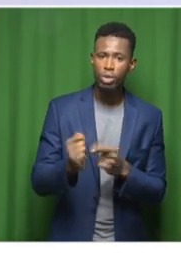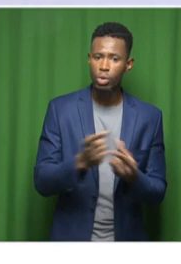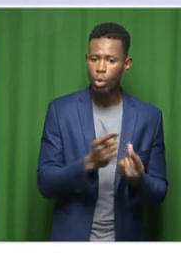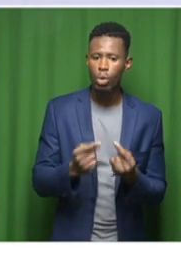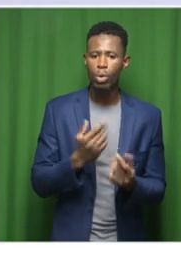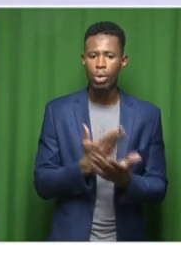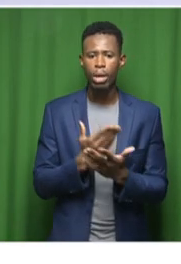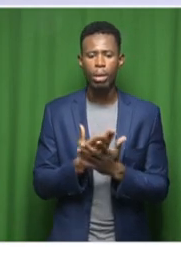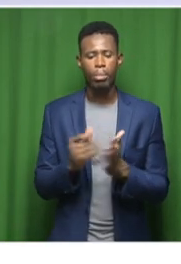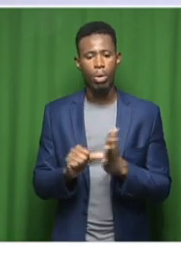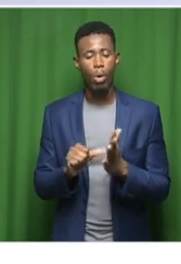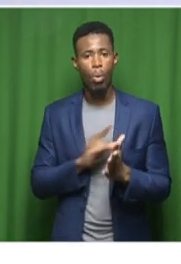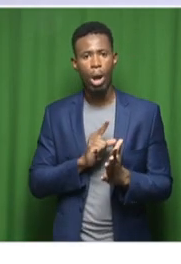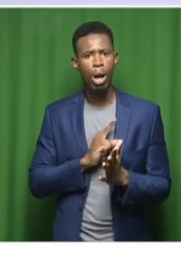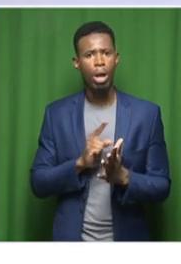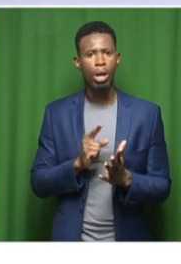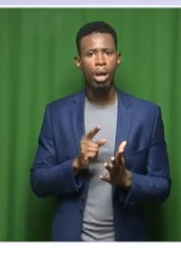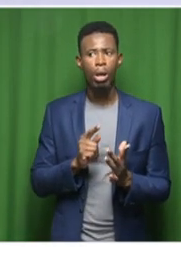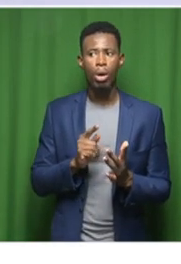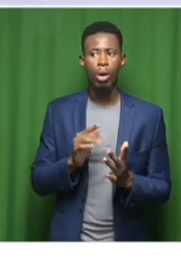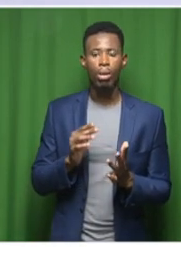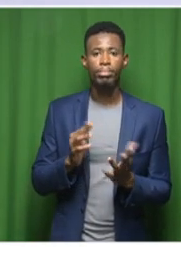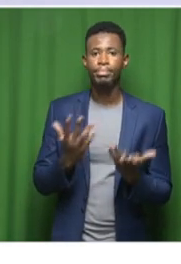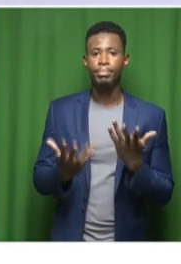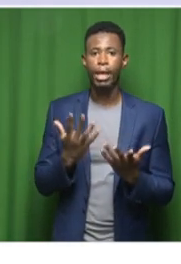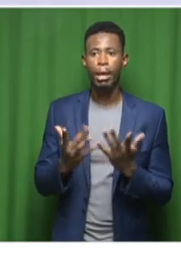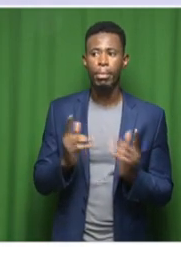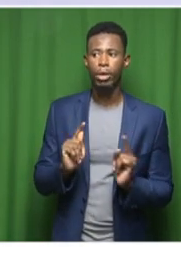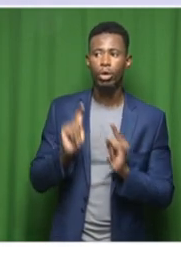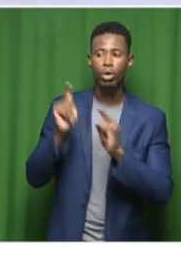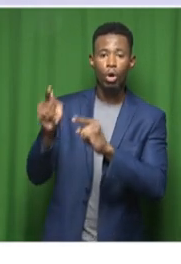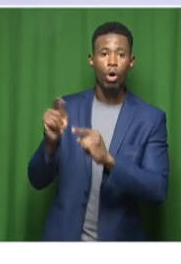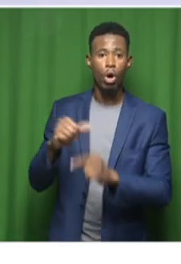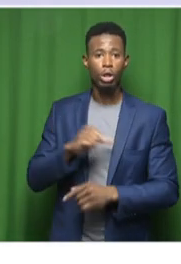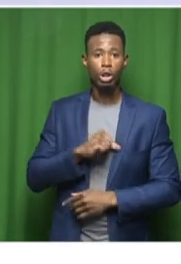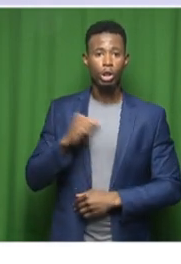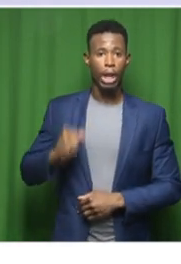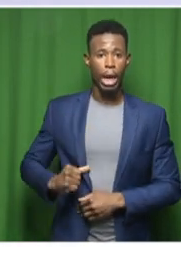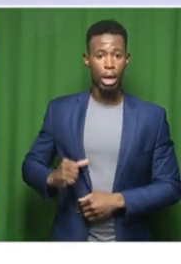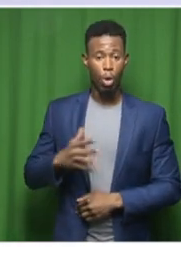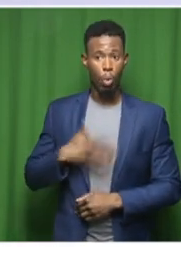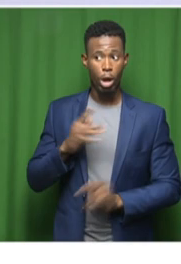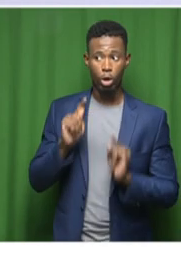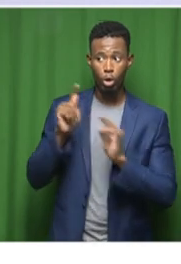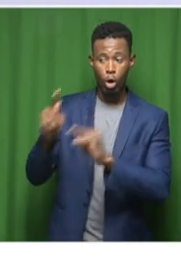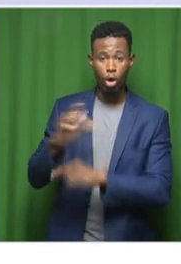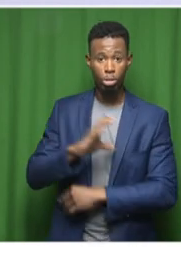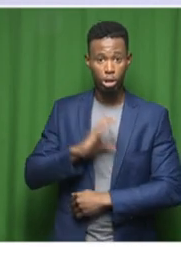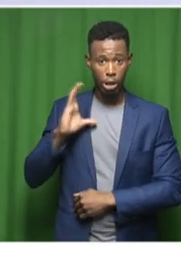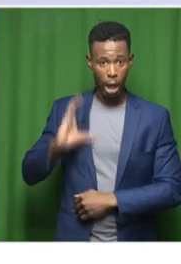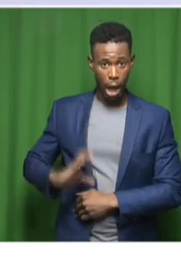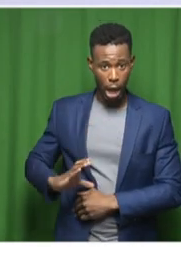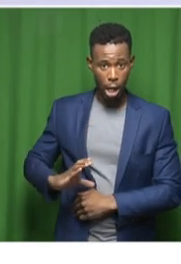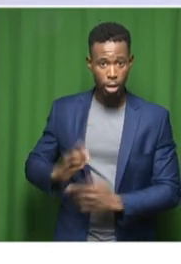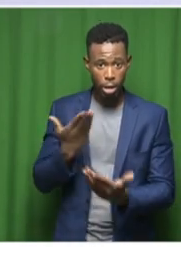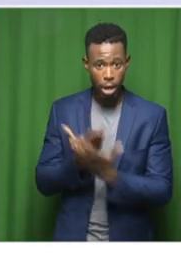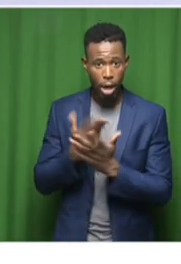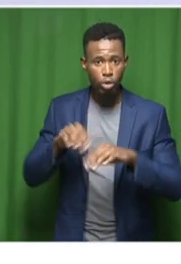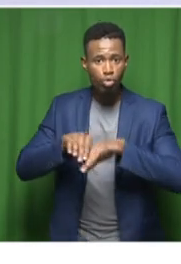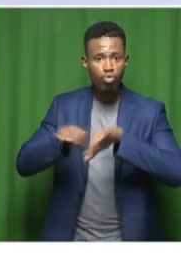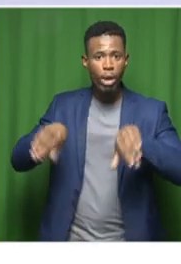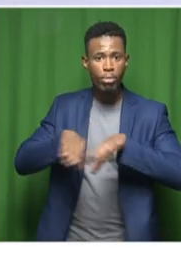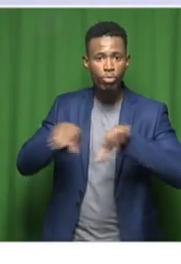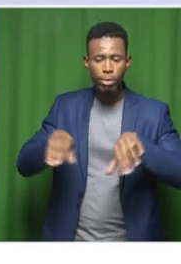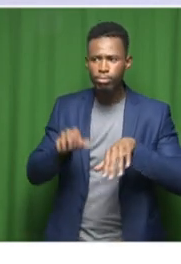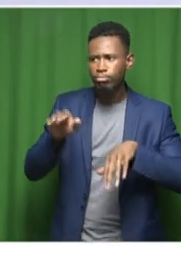never know, you'll never go to China flying, swimming. You've got to fly. and aviation gives you